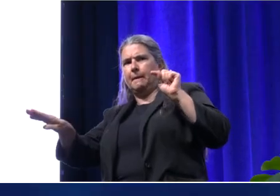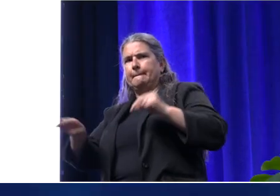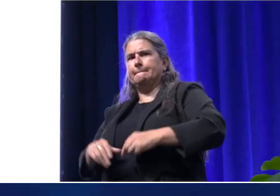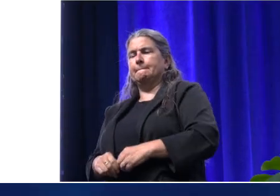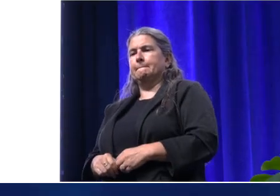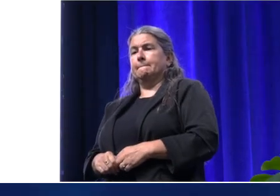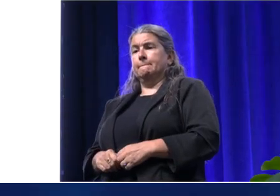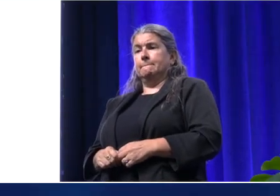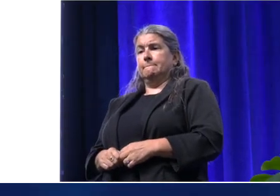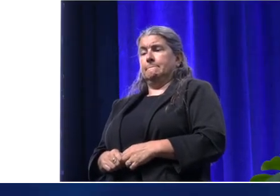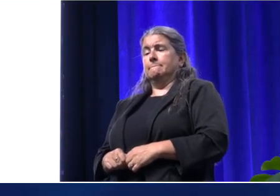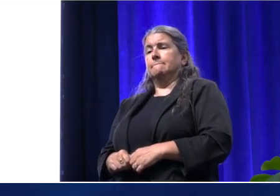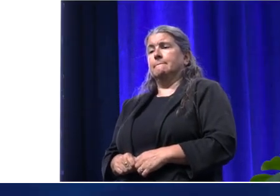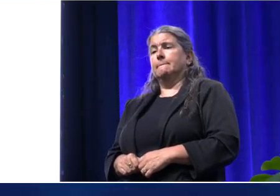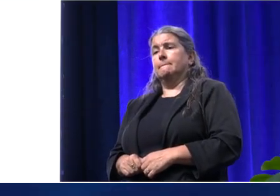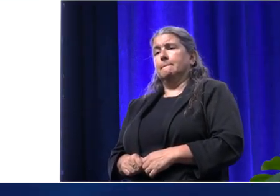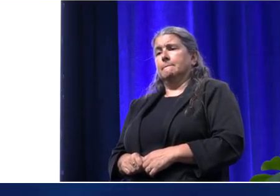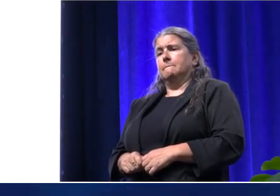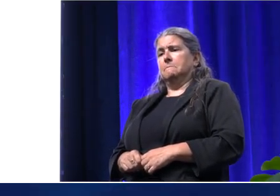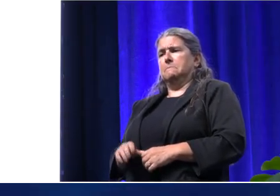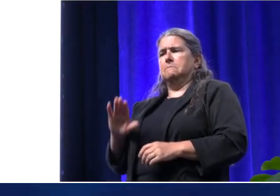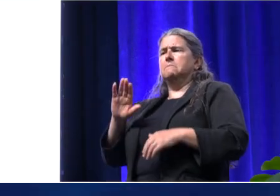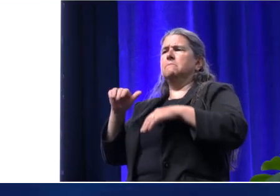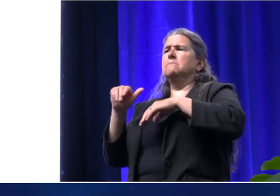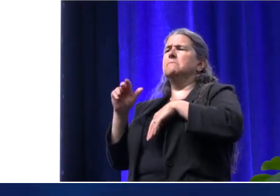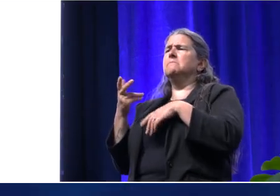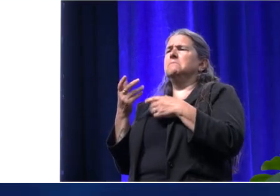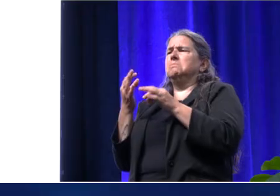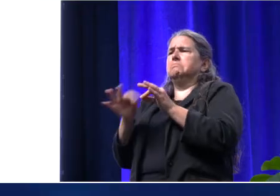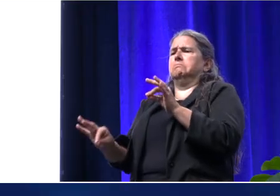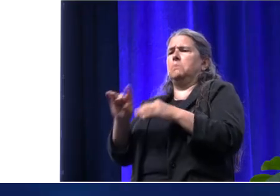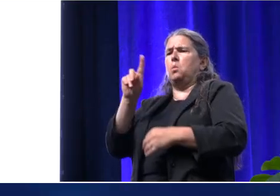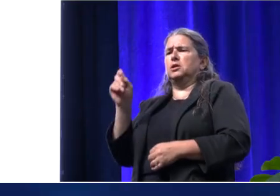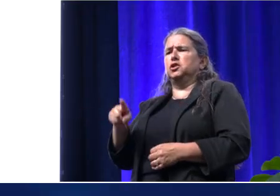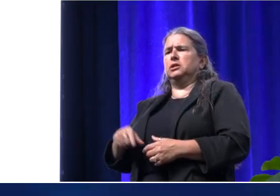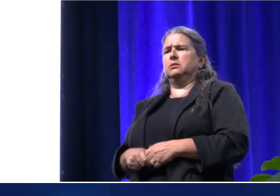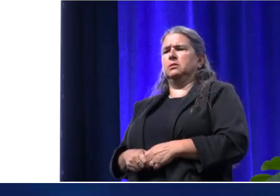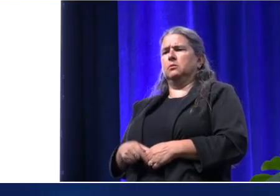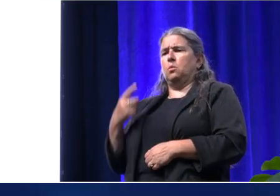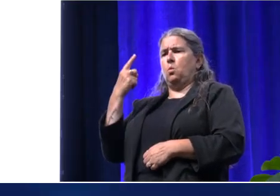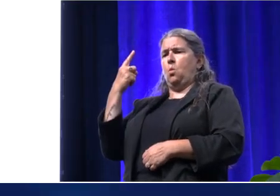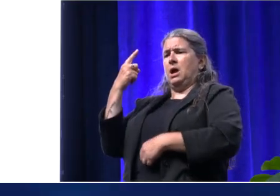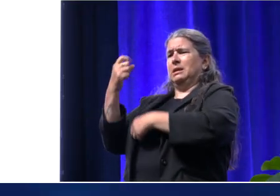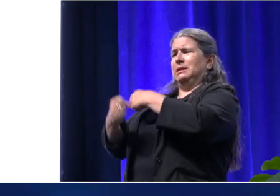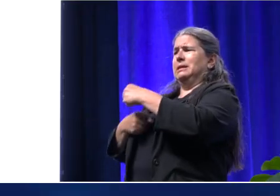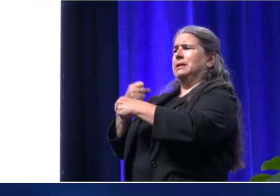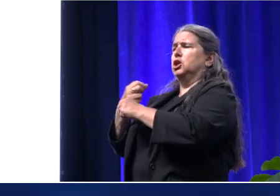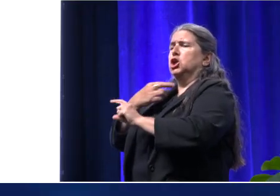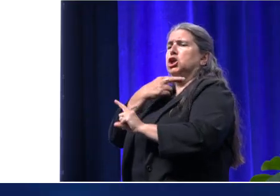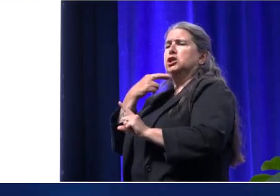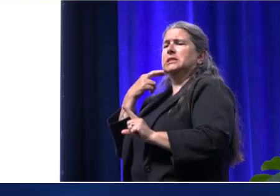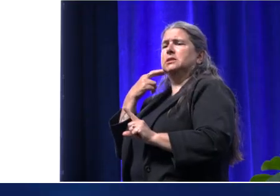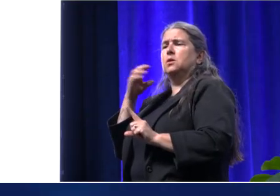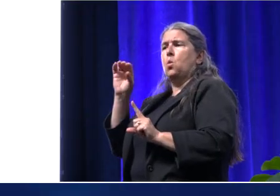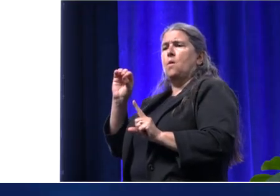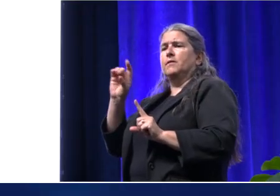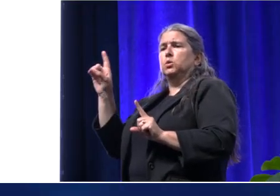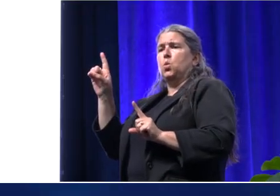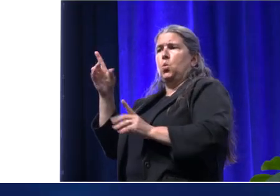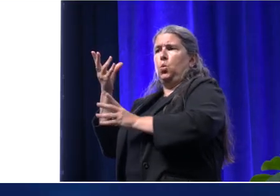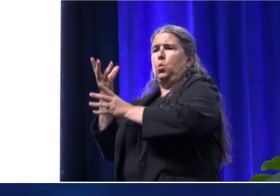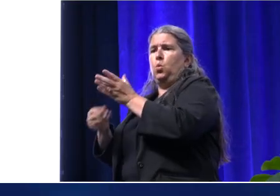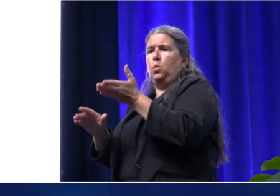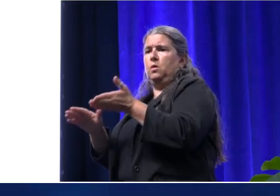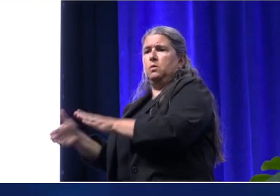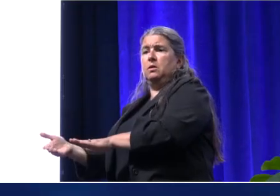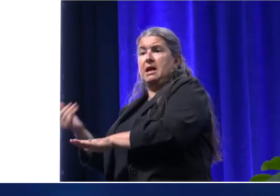really basic question. What is your 1-year risk of overdose death if you continue to use unregulated